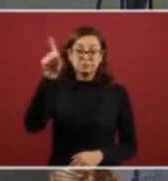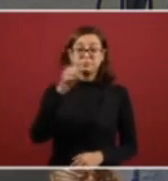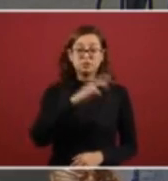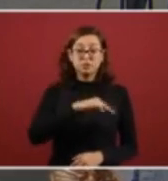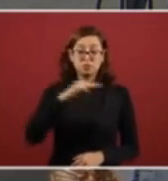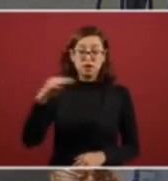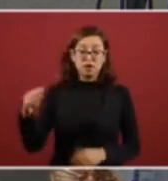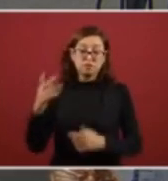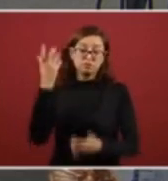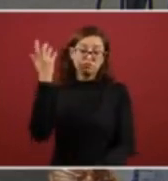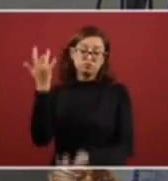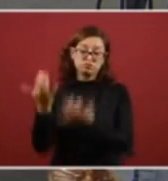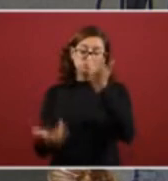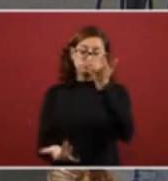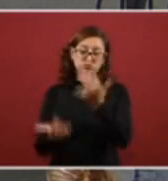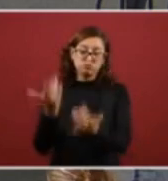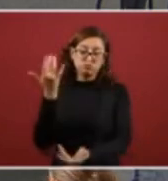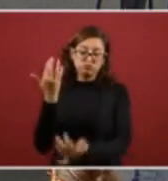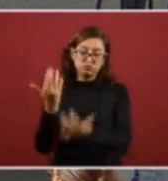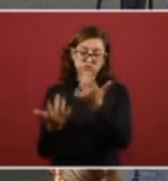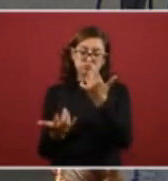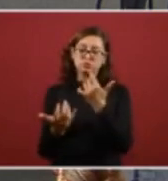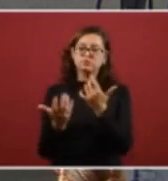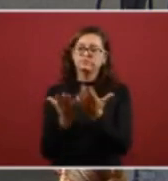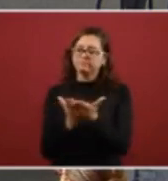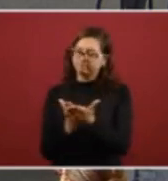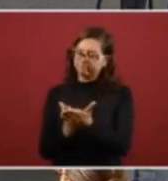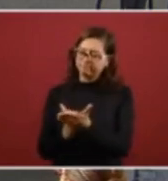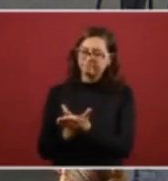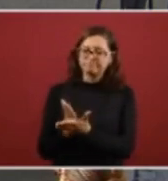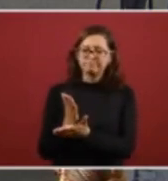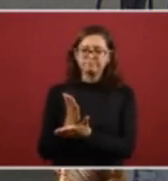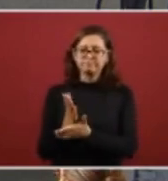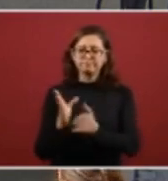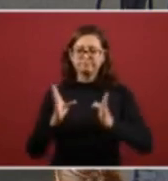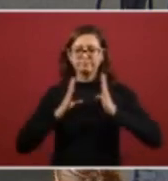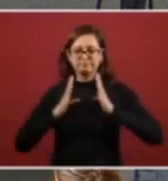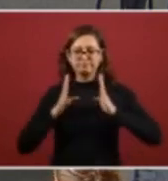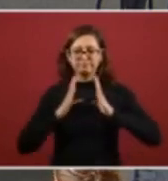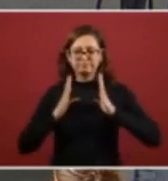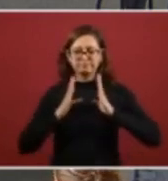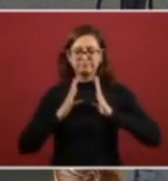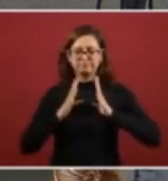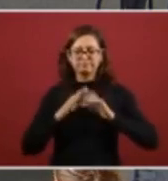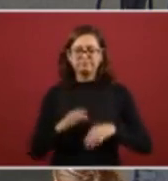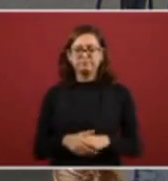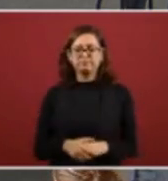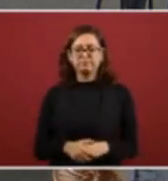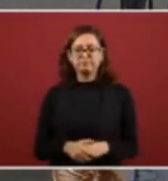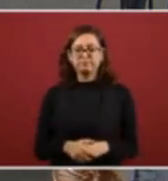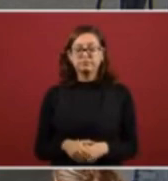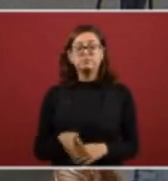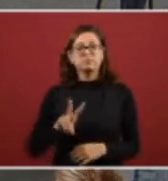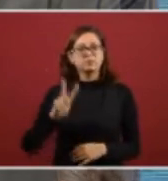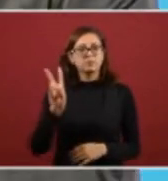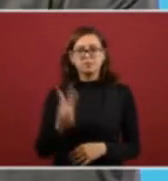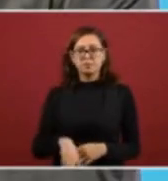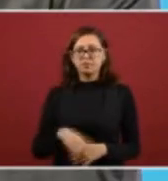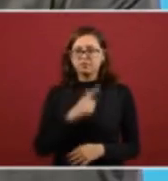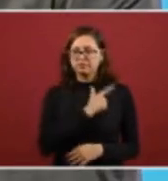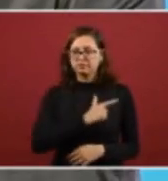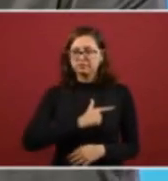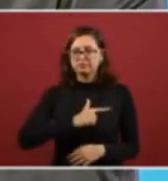in a fire in Michoacán, they intervened, the military. And I